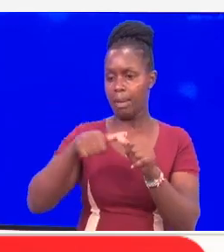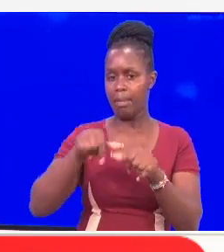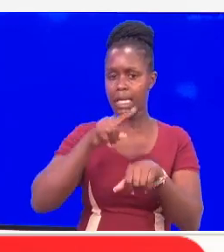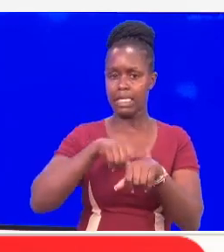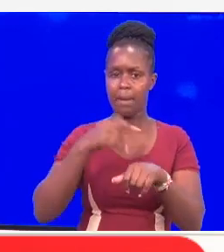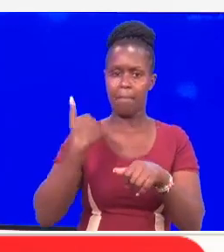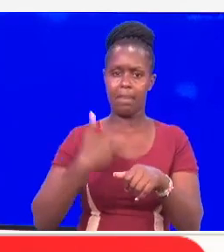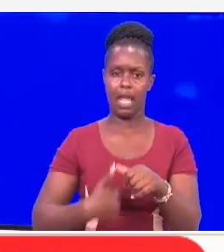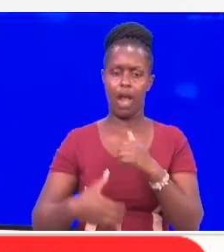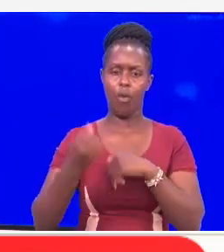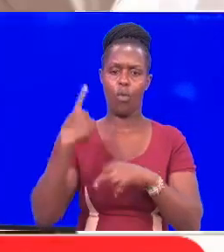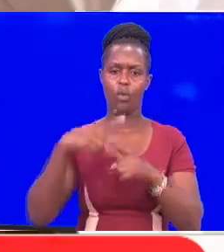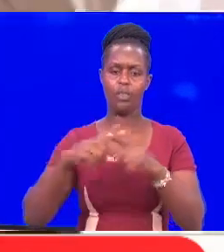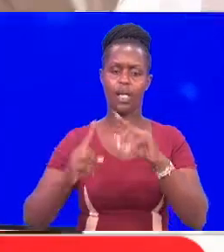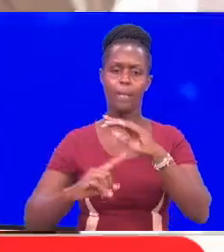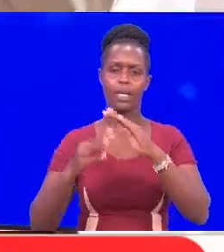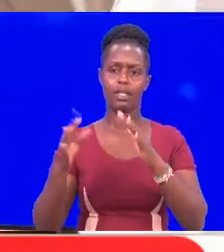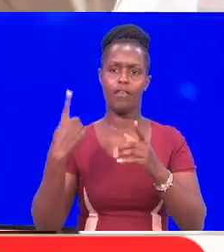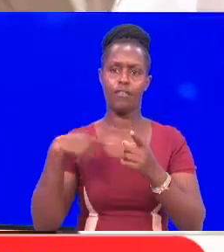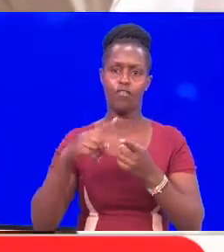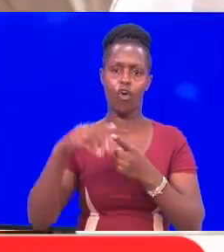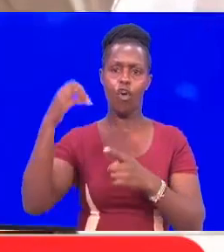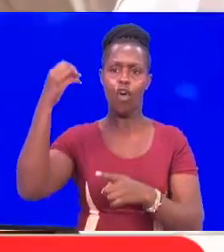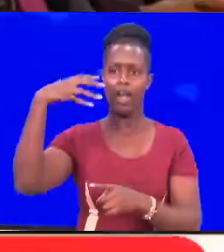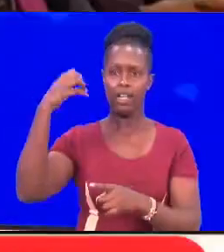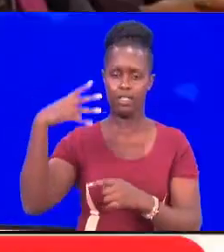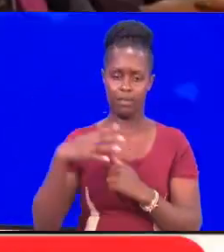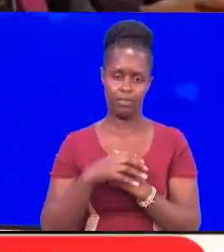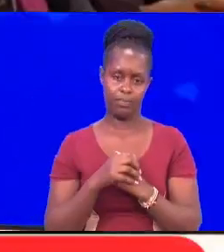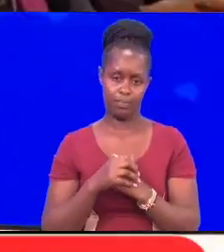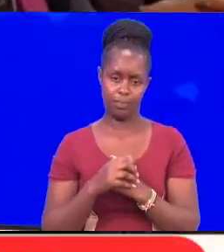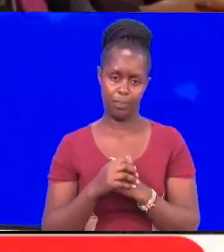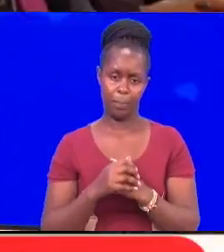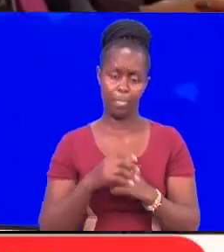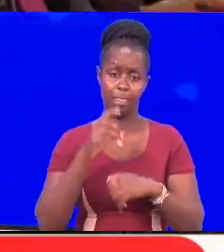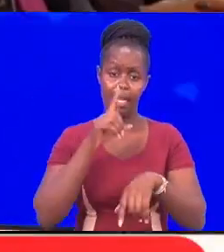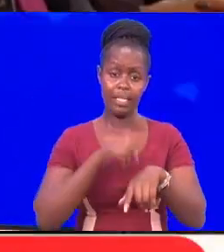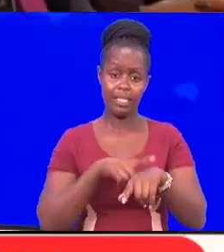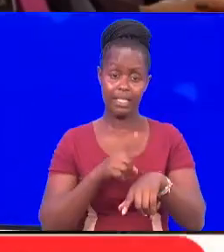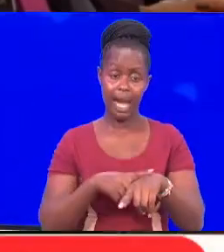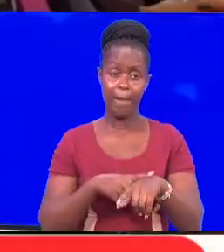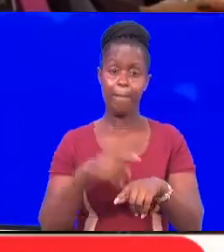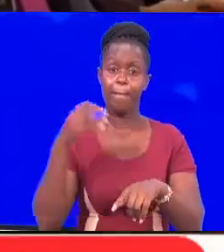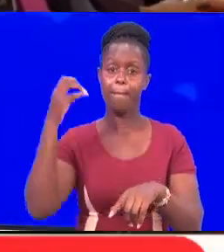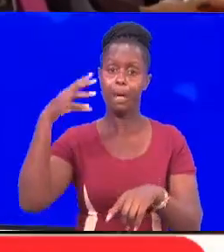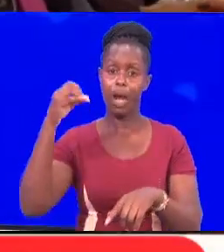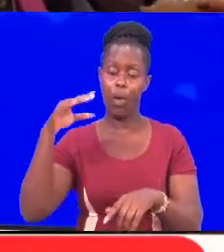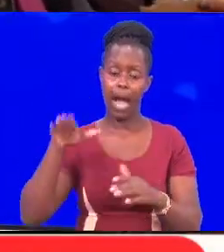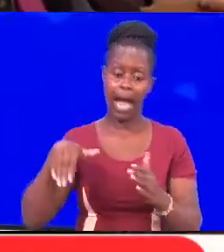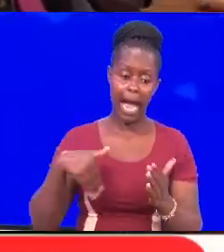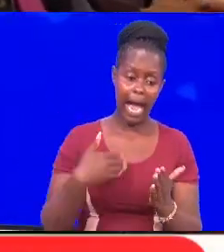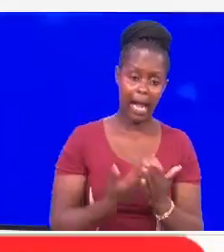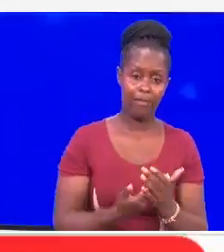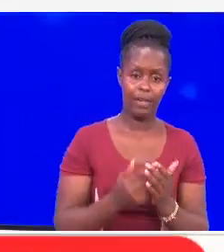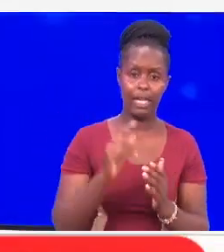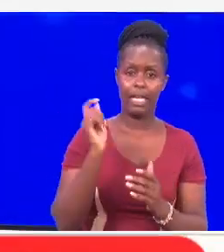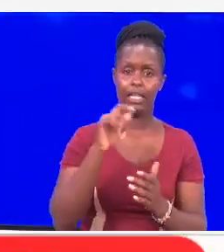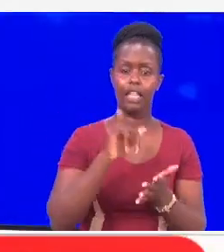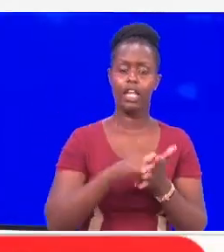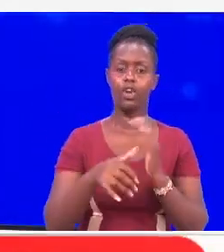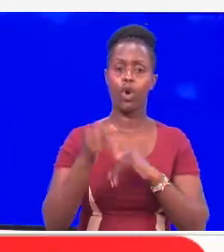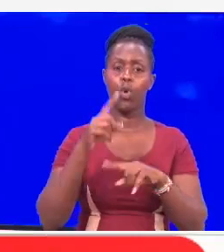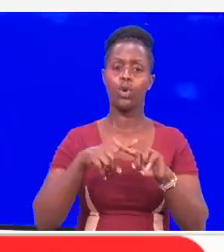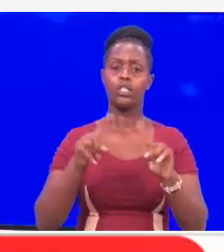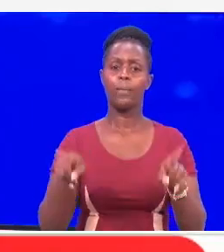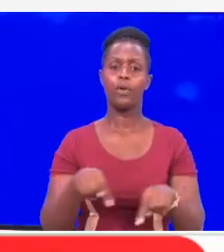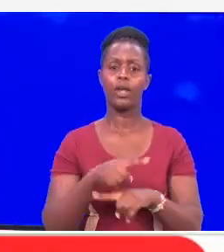in 2013-2014, the cost of entry to the power system in Kenya was so prohibitive that nobody